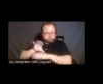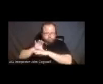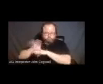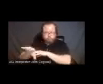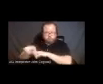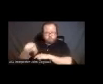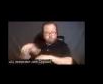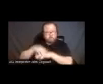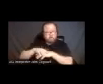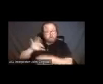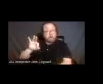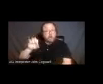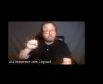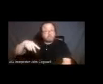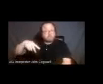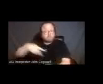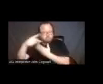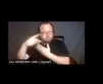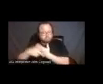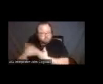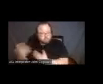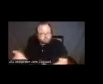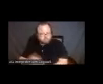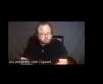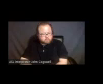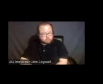used on FSP programs.